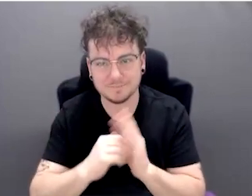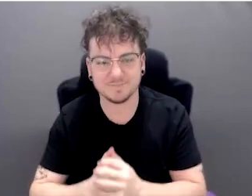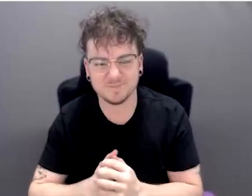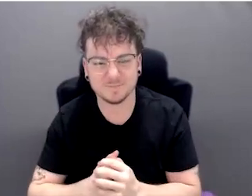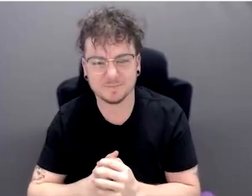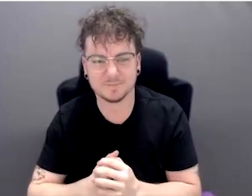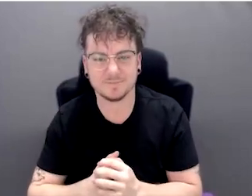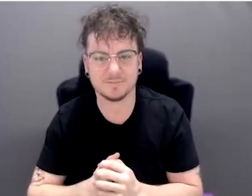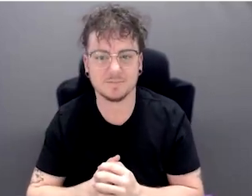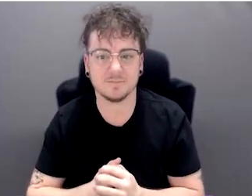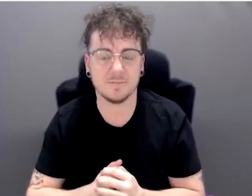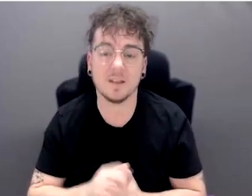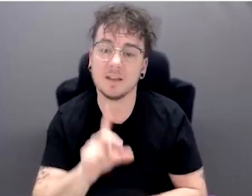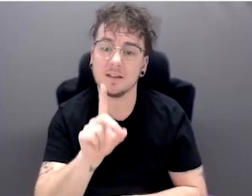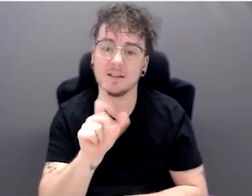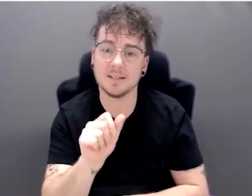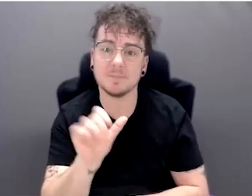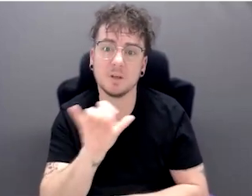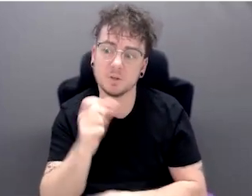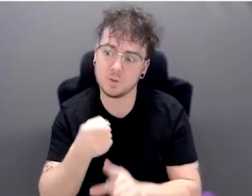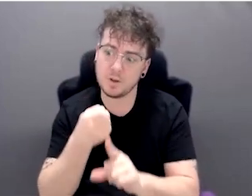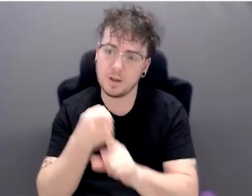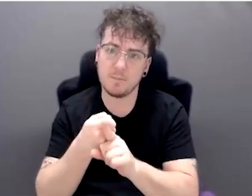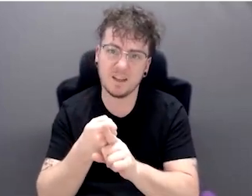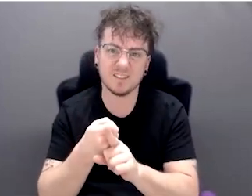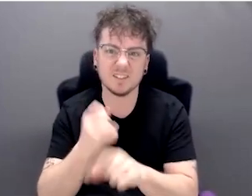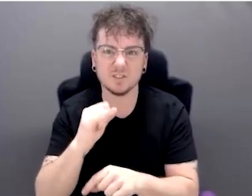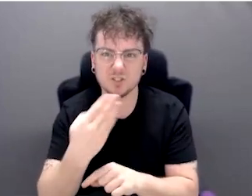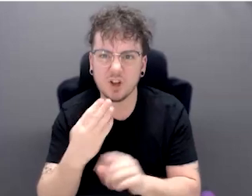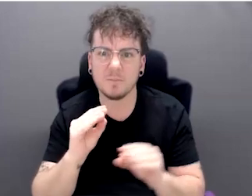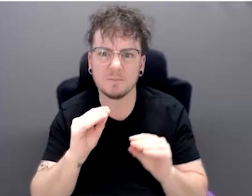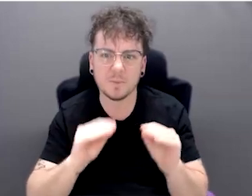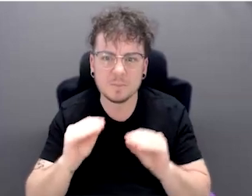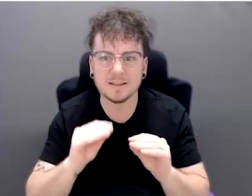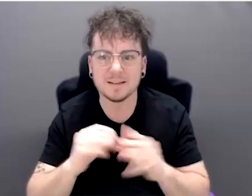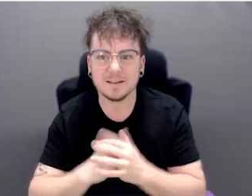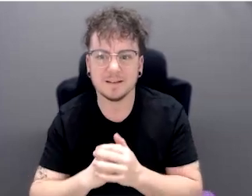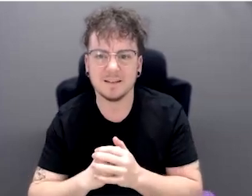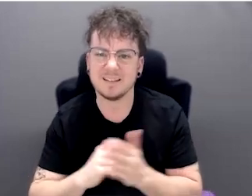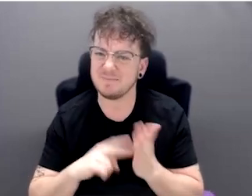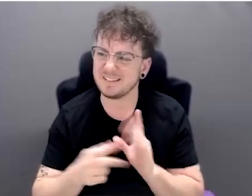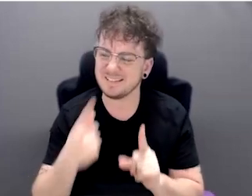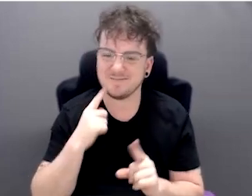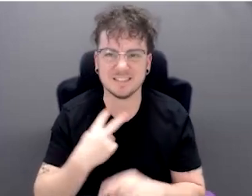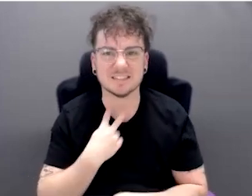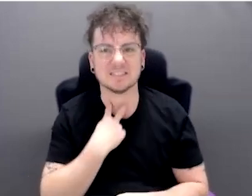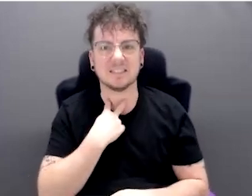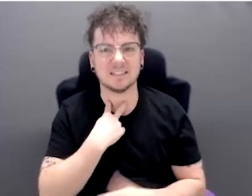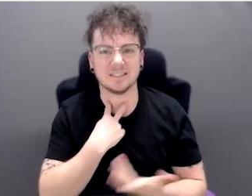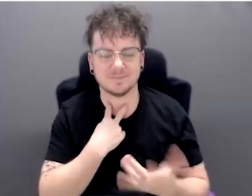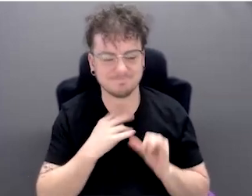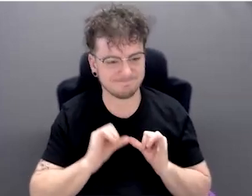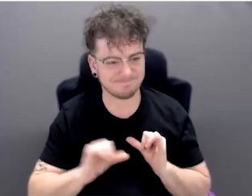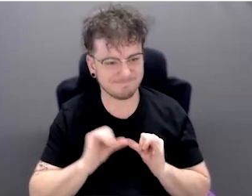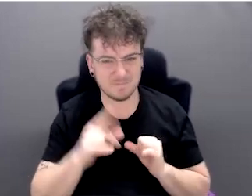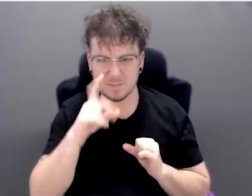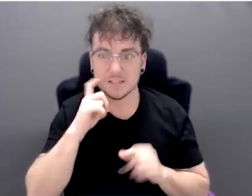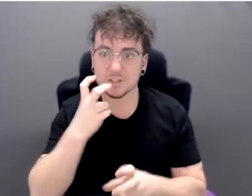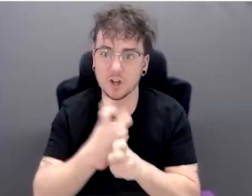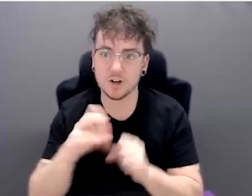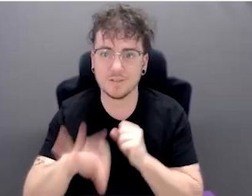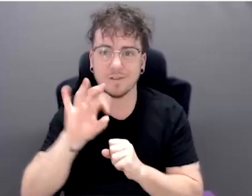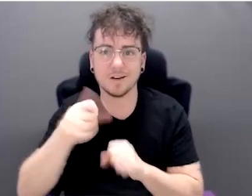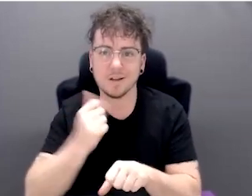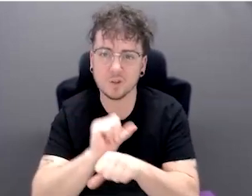Disability also impacted job or career mobility. Participants felt stuck in their job because it is hard to get another job as